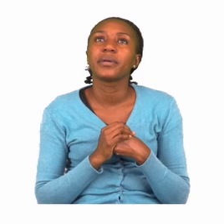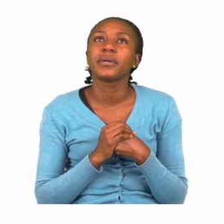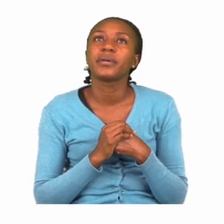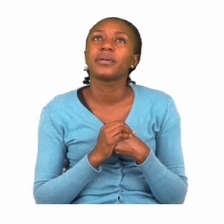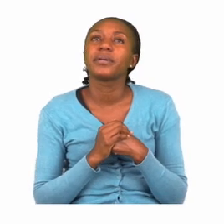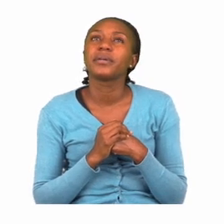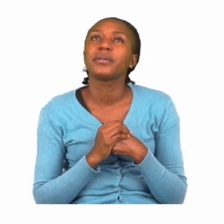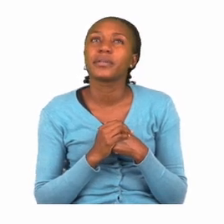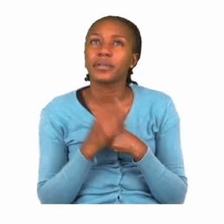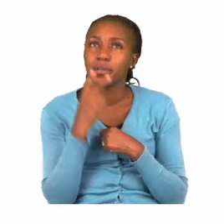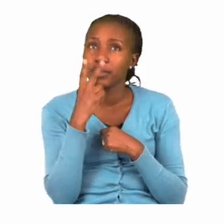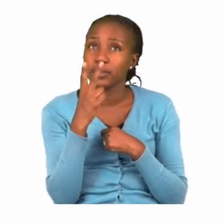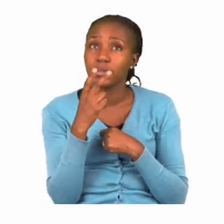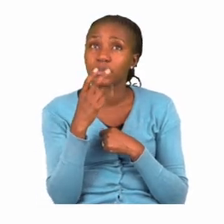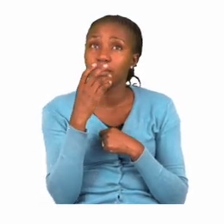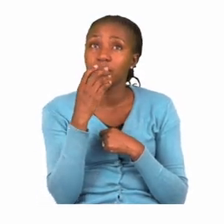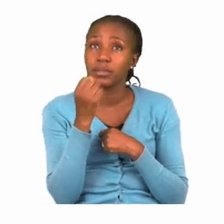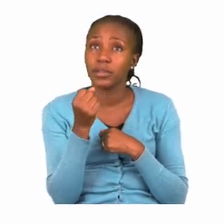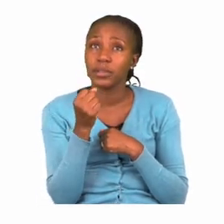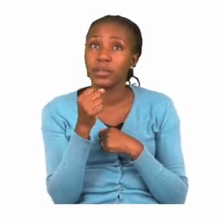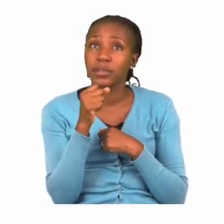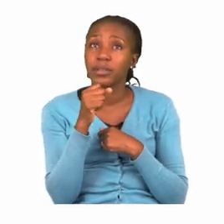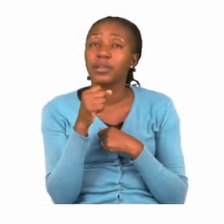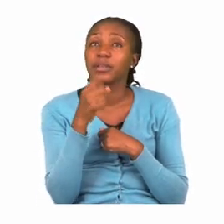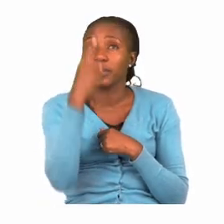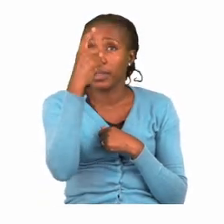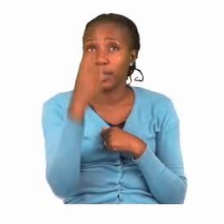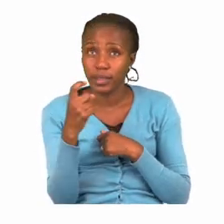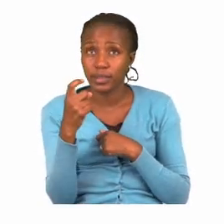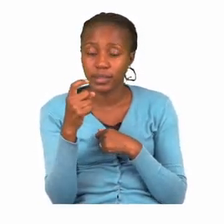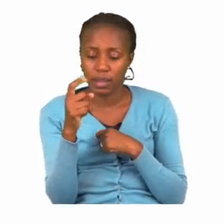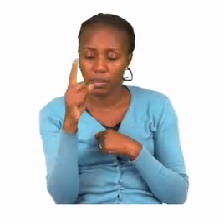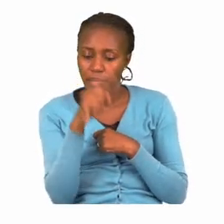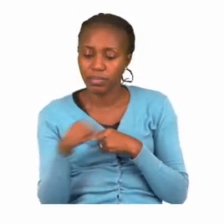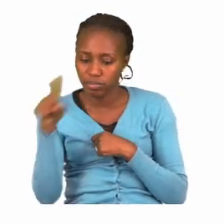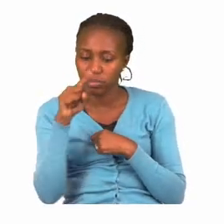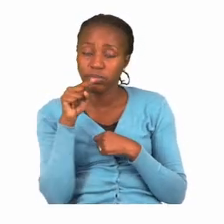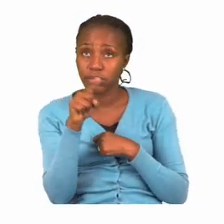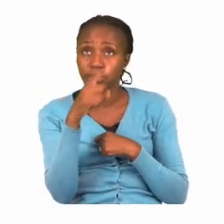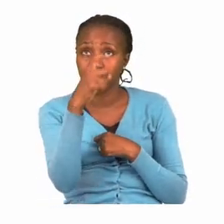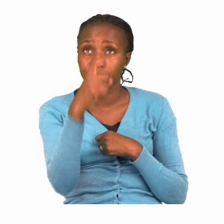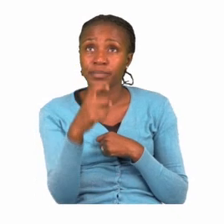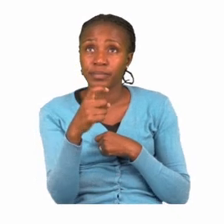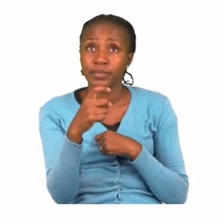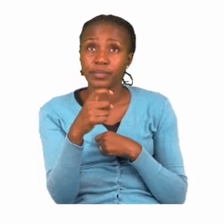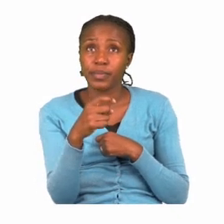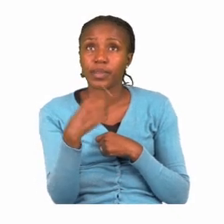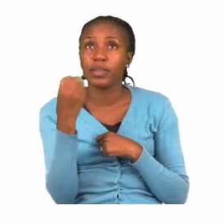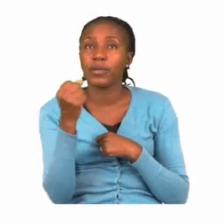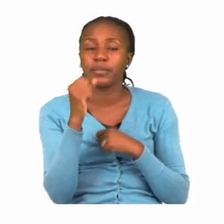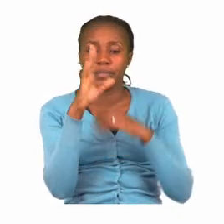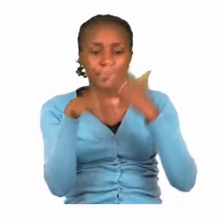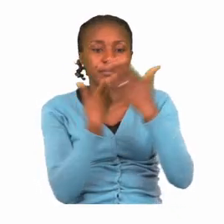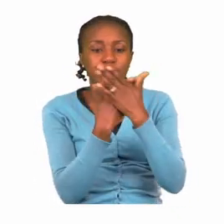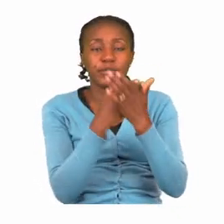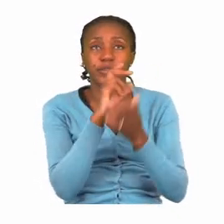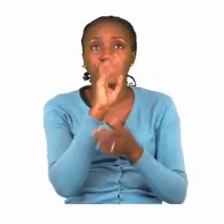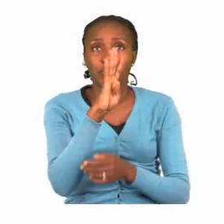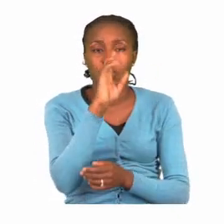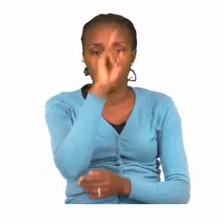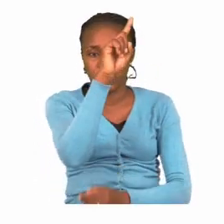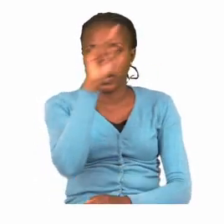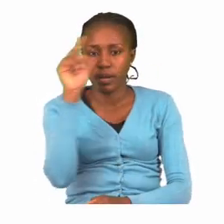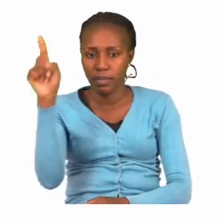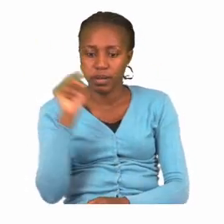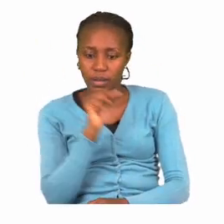see there you have the letter X right in the middle, and then you have 4 pictures